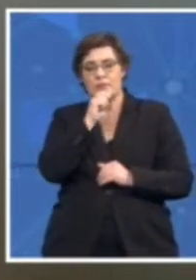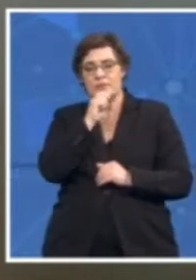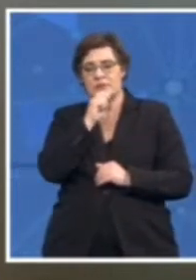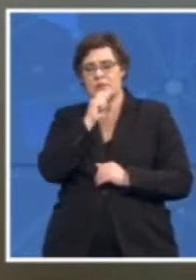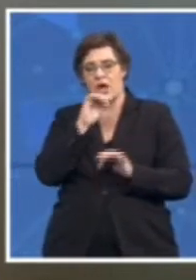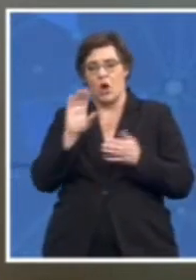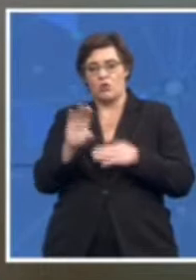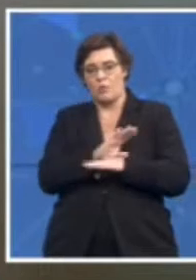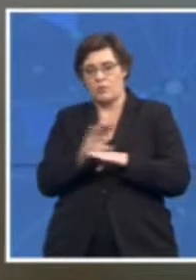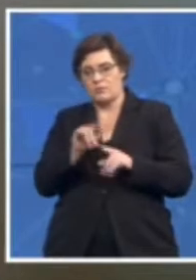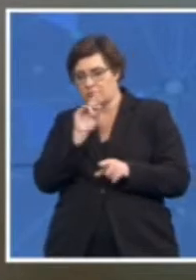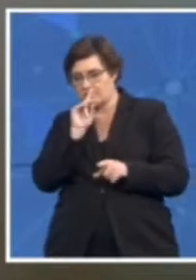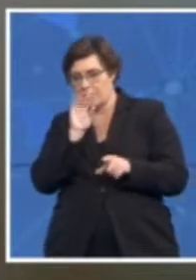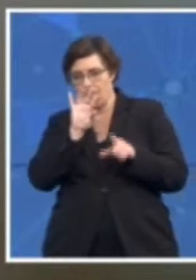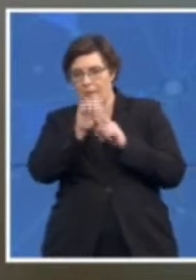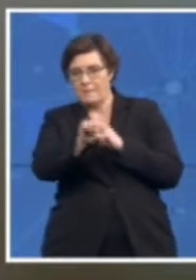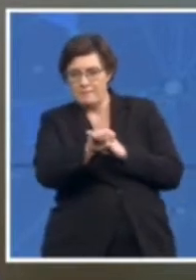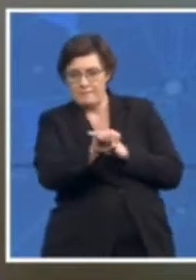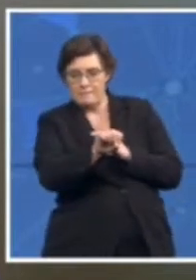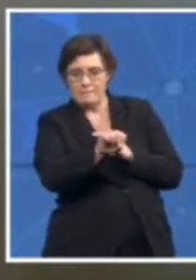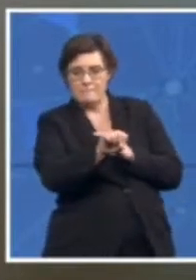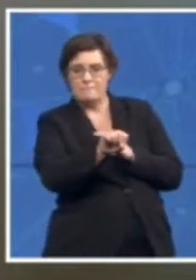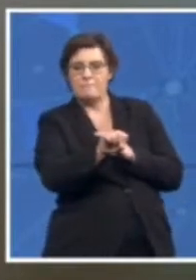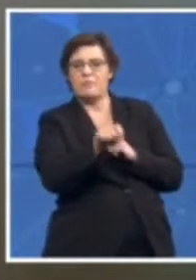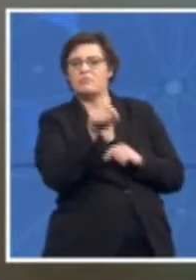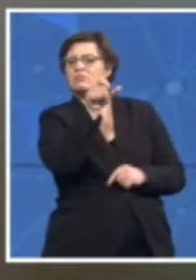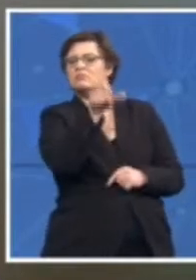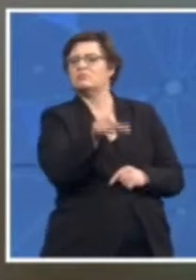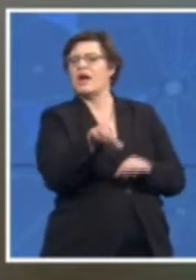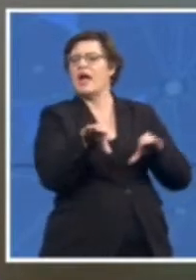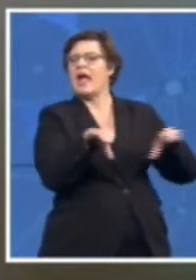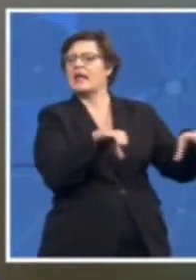are unwarranted activities taking place. It can even be